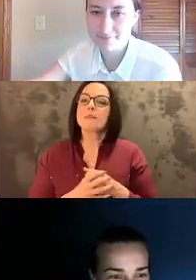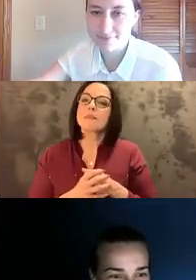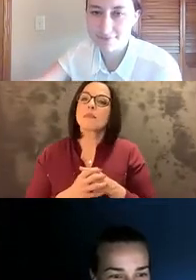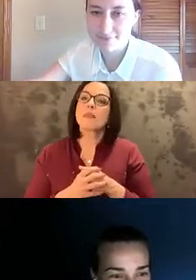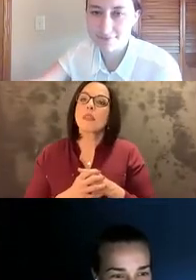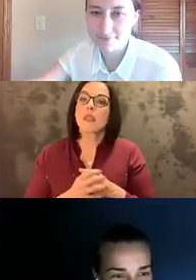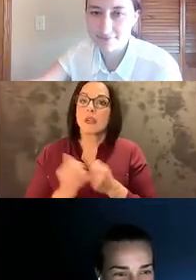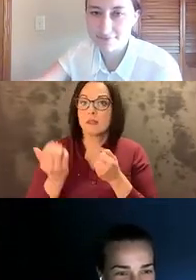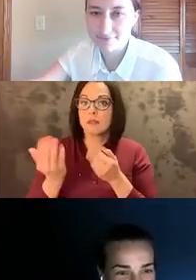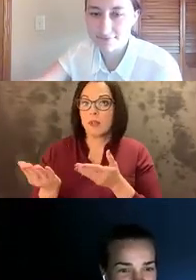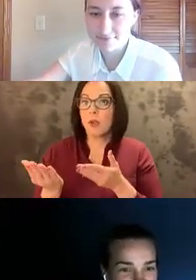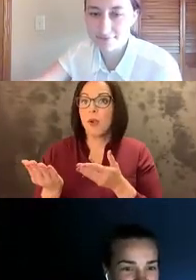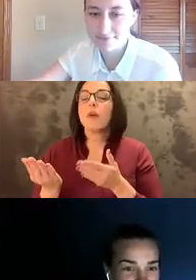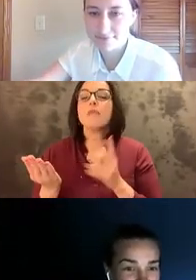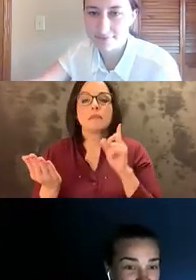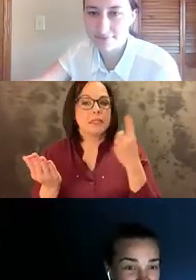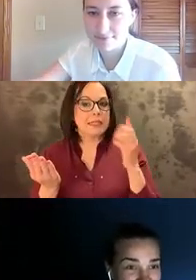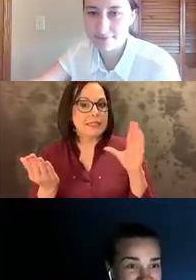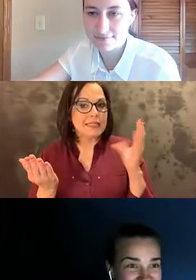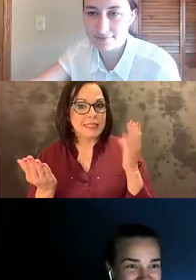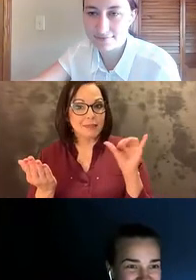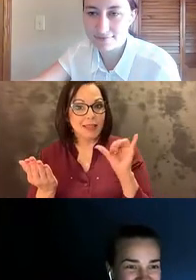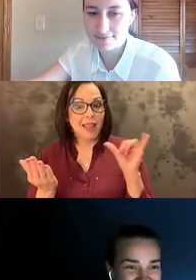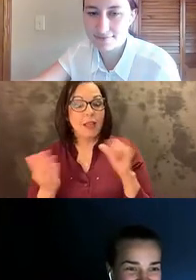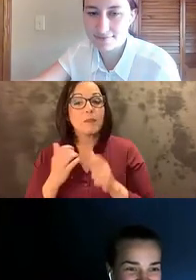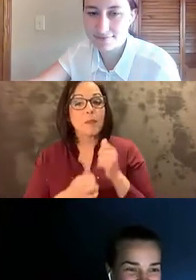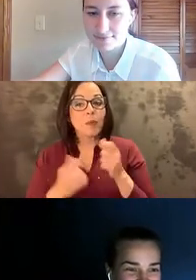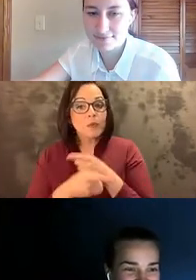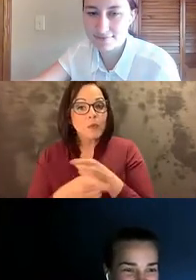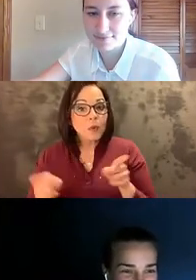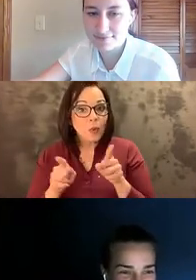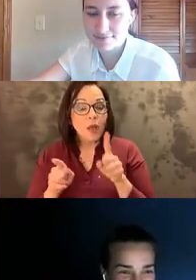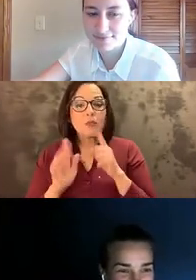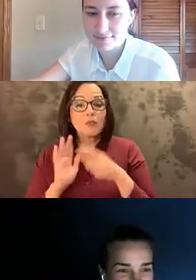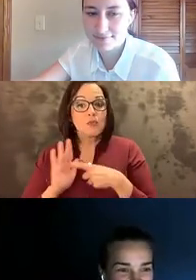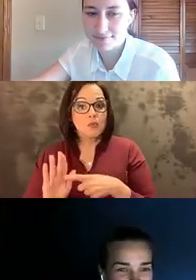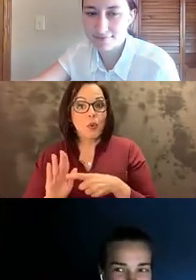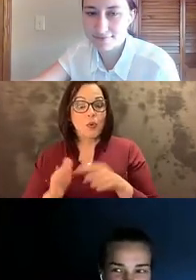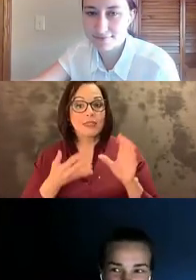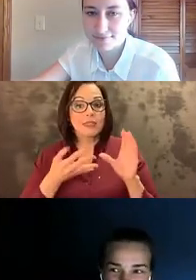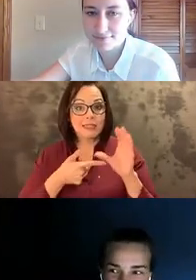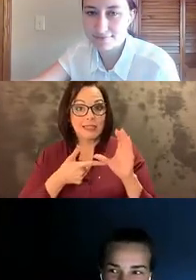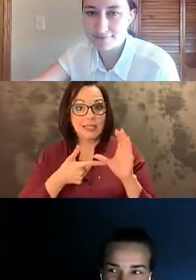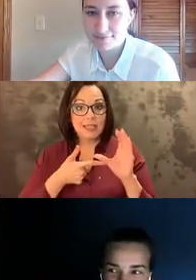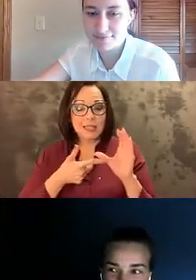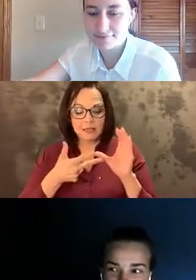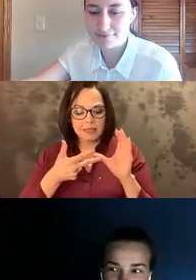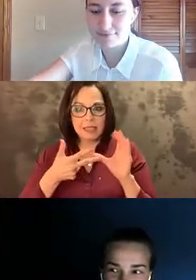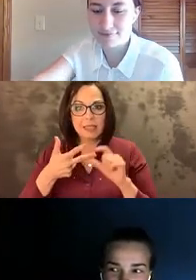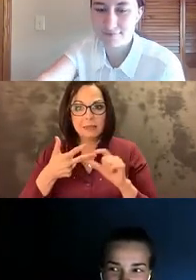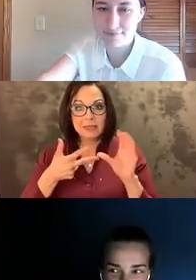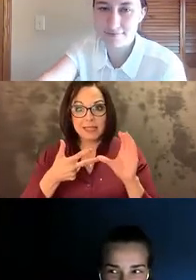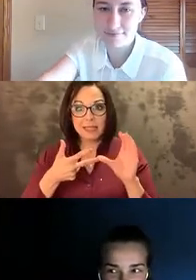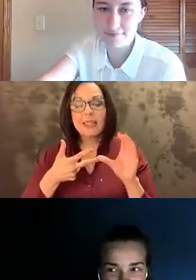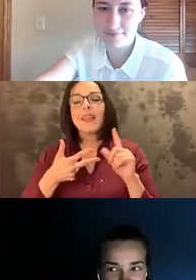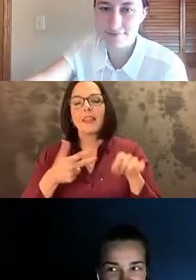So it looks like the majority of you indicated C, which is the correct answer.